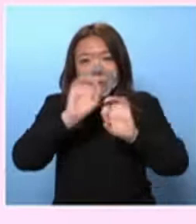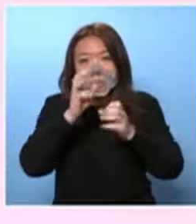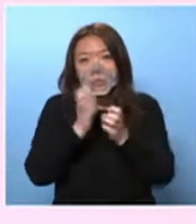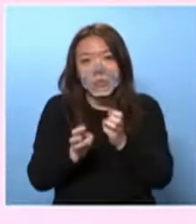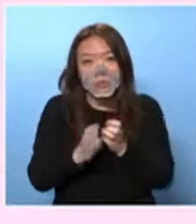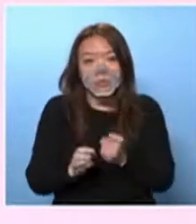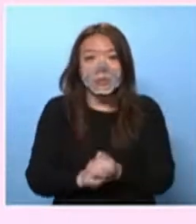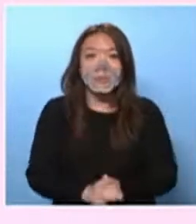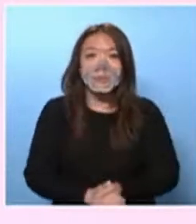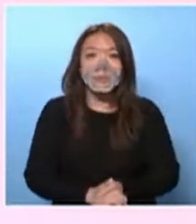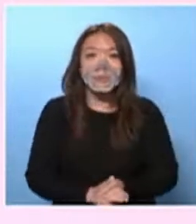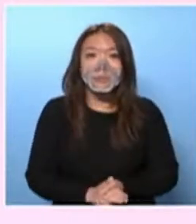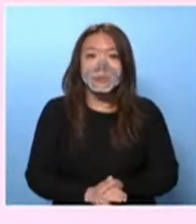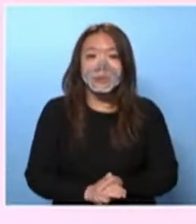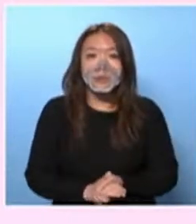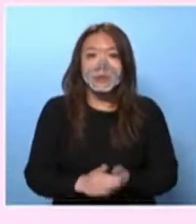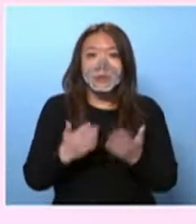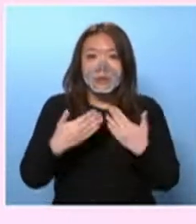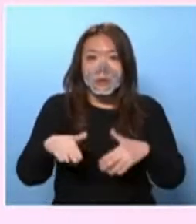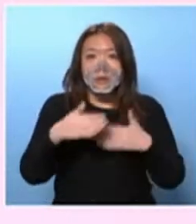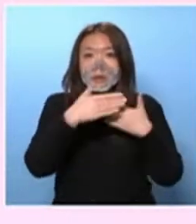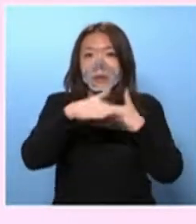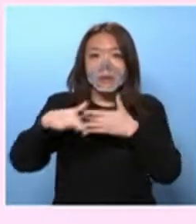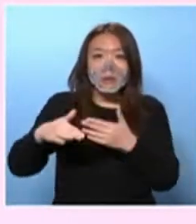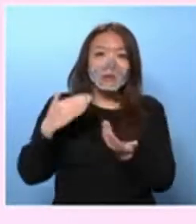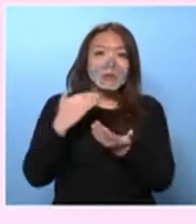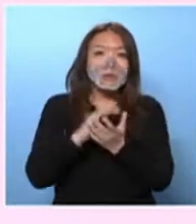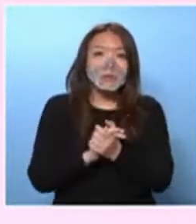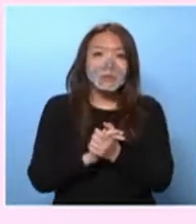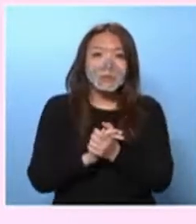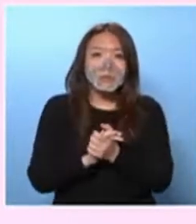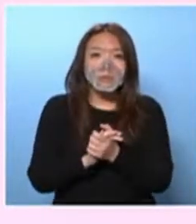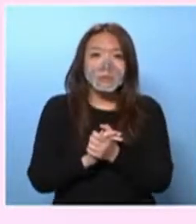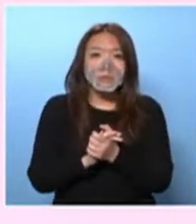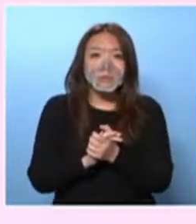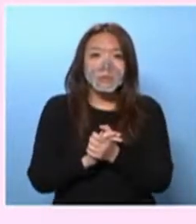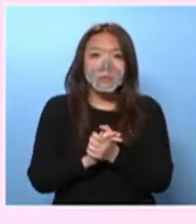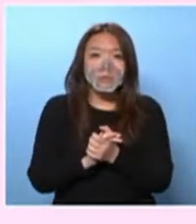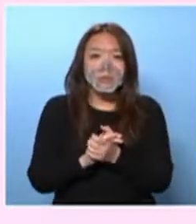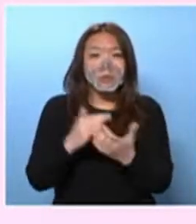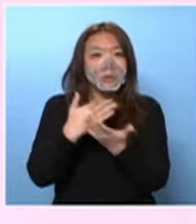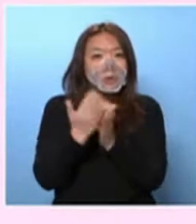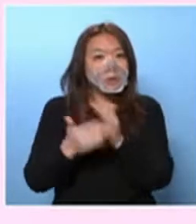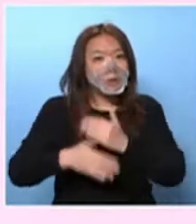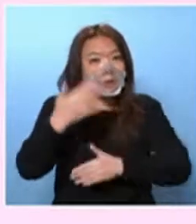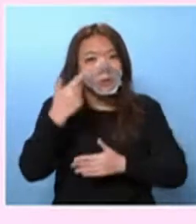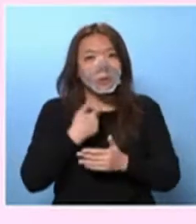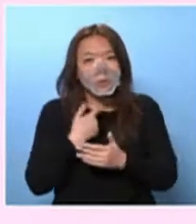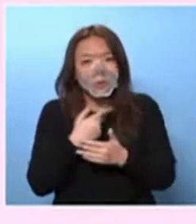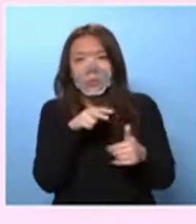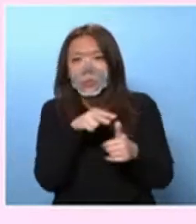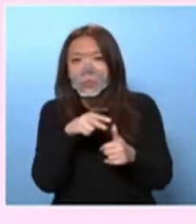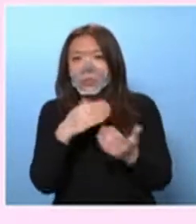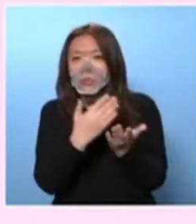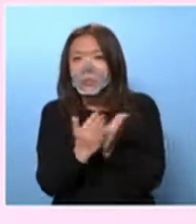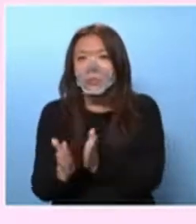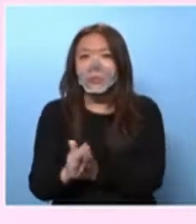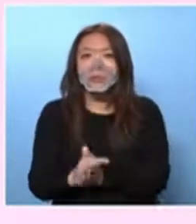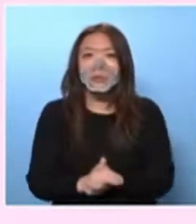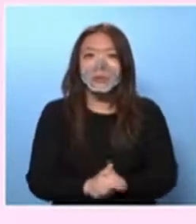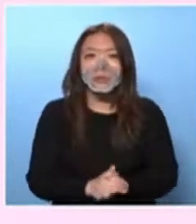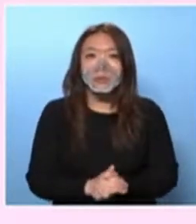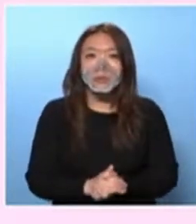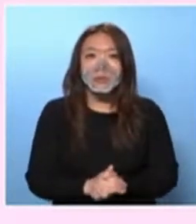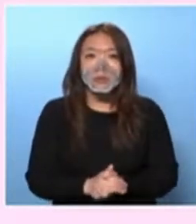90% LTV ratio will be raised from the existing $8 million to $10 million. The HKMC Insurance Limited will announce the details later. As for